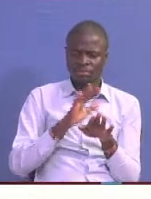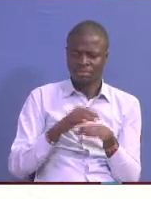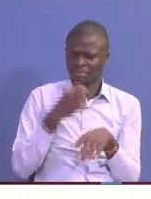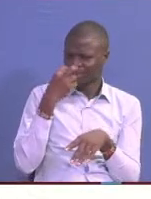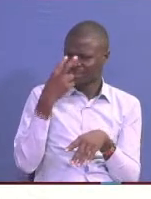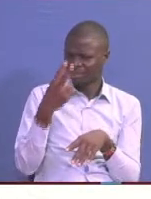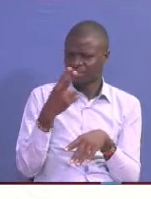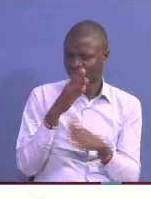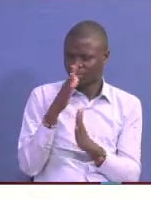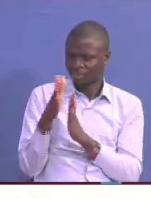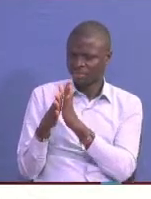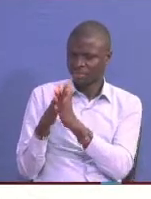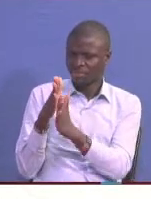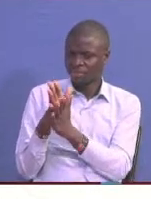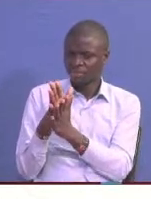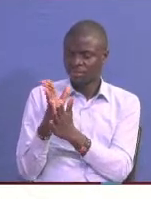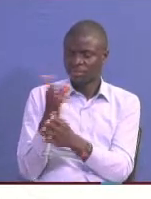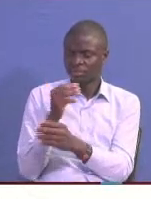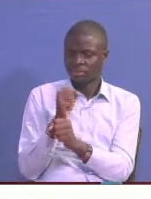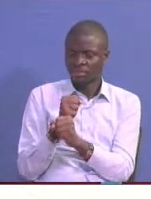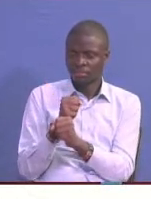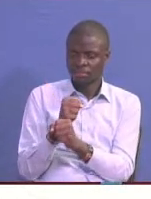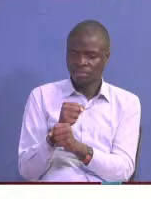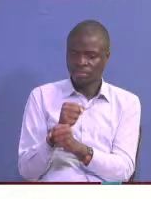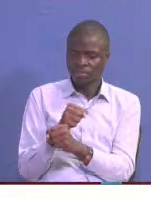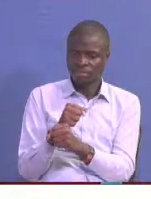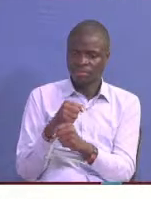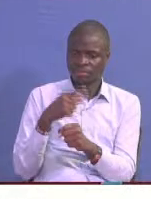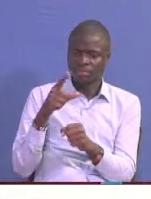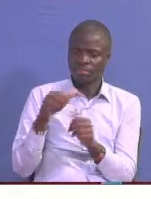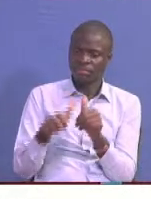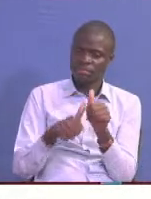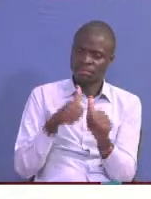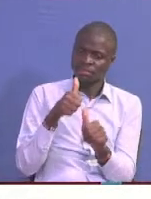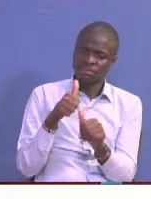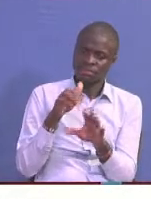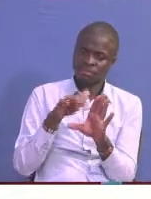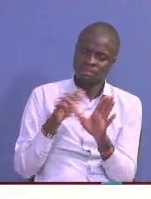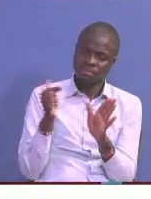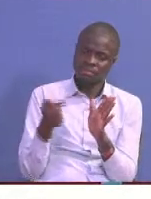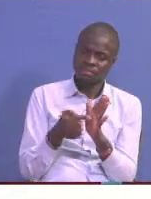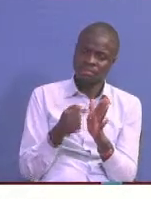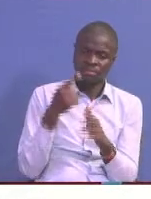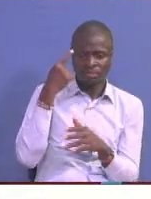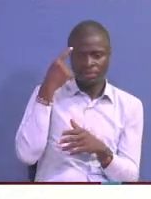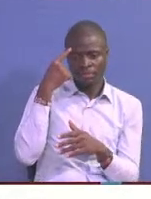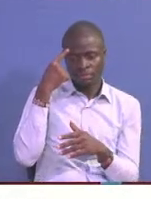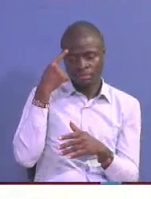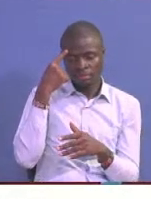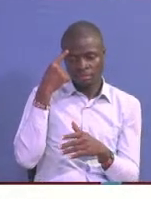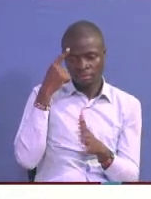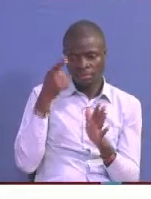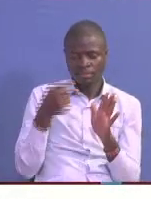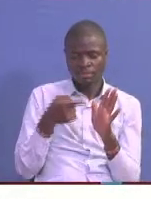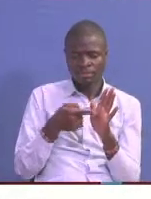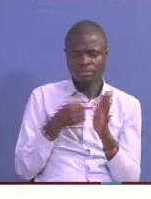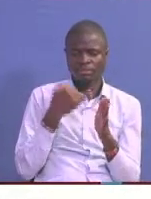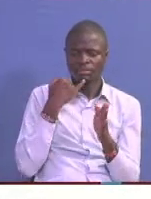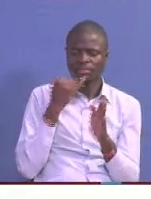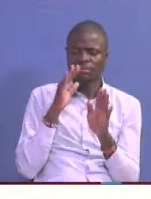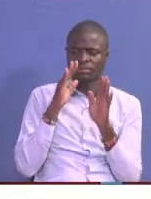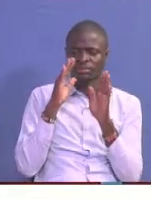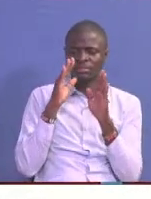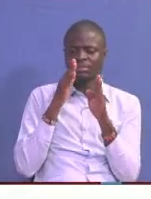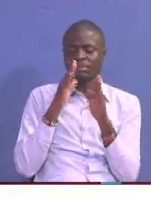and strategy, we can actually go far. And in this, I thought perhaps this is a key area